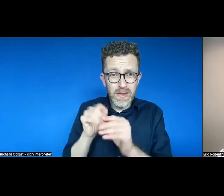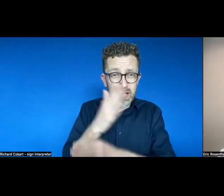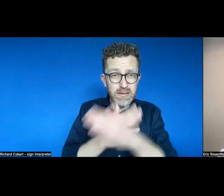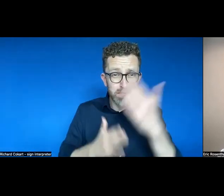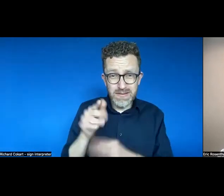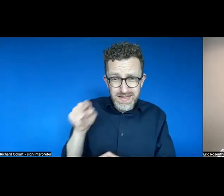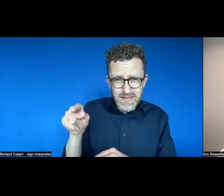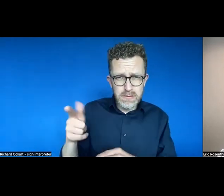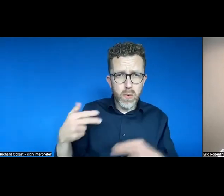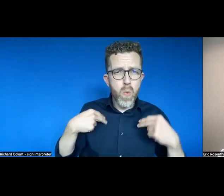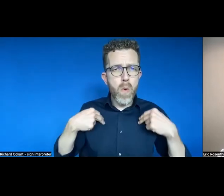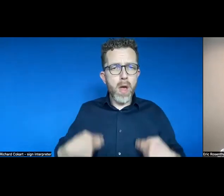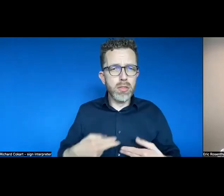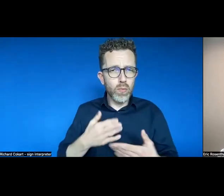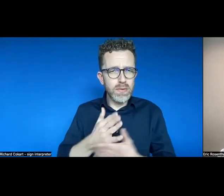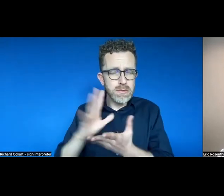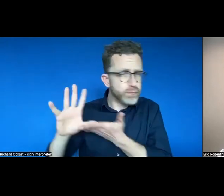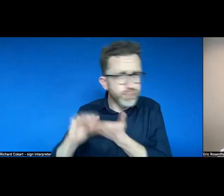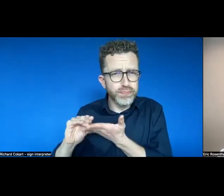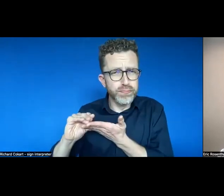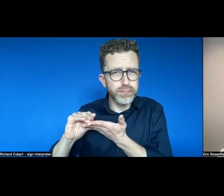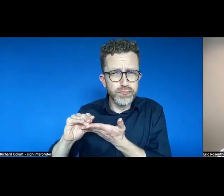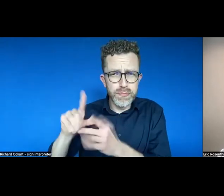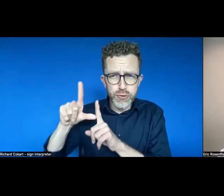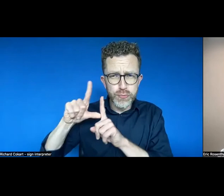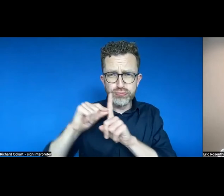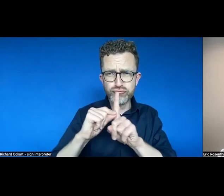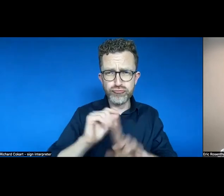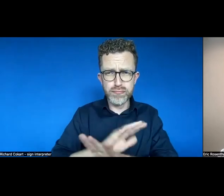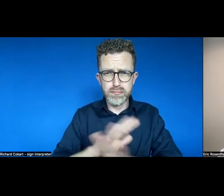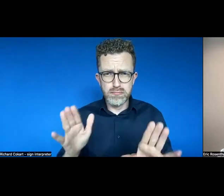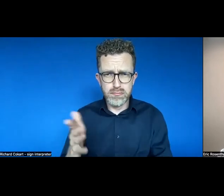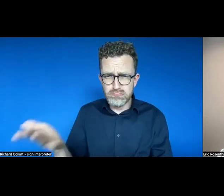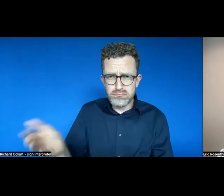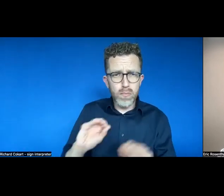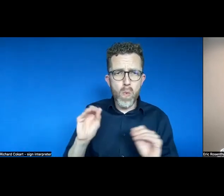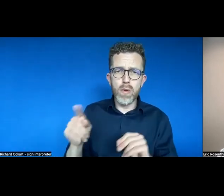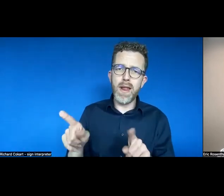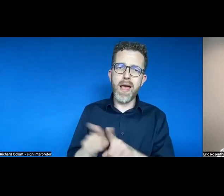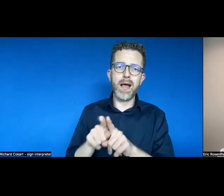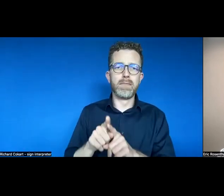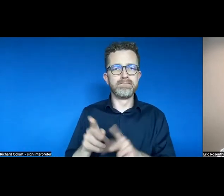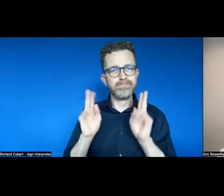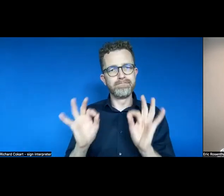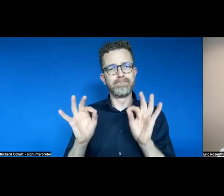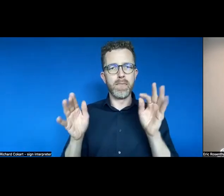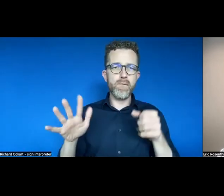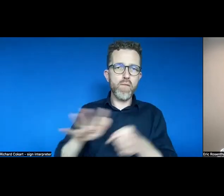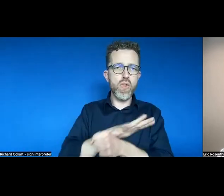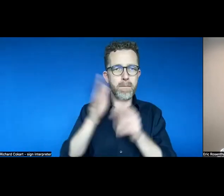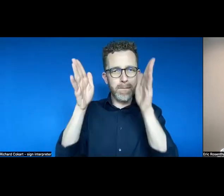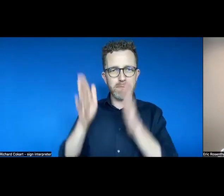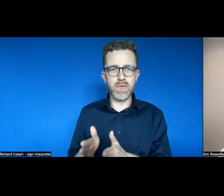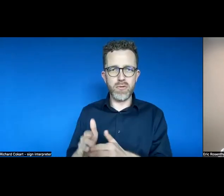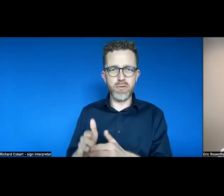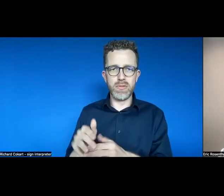war, we're not going to complain when, our brothers are off fighting the Russians. But they also said, these children